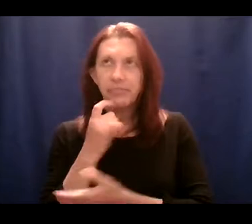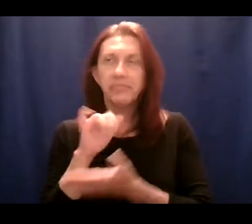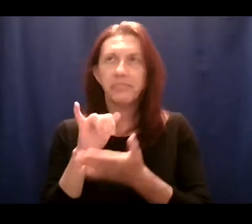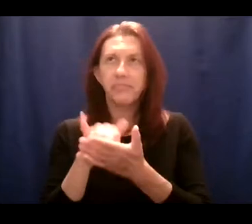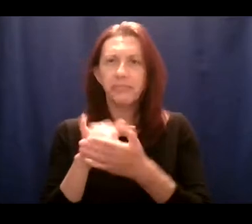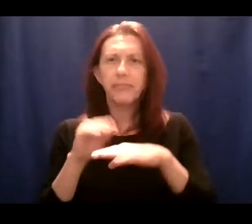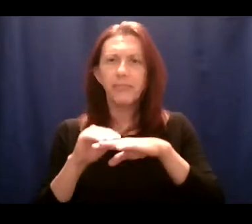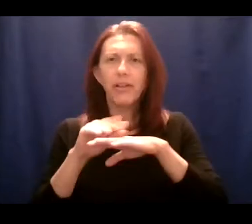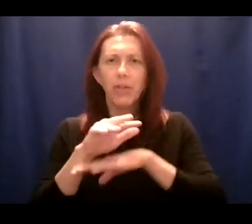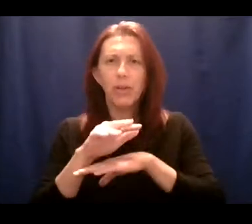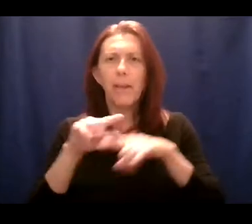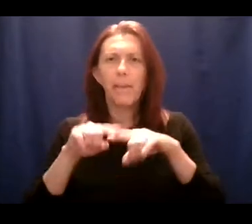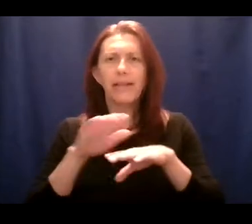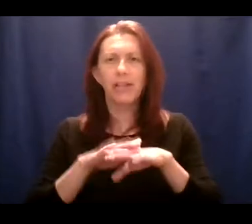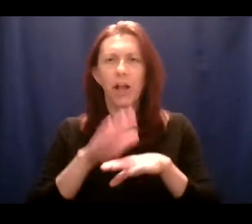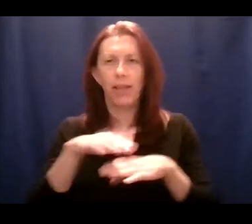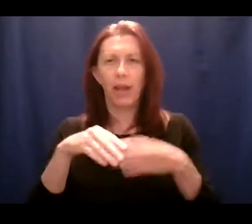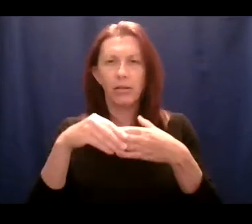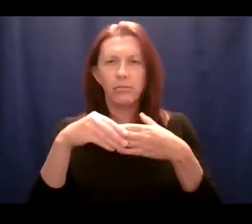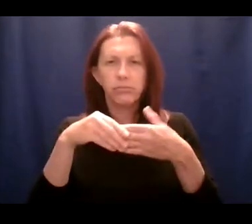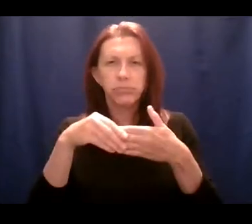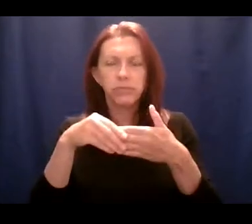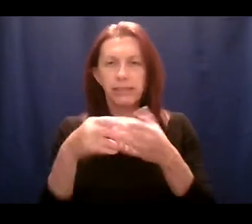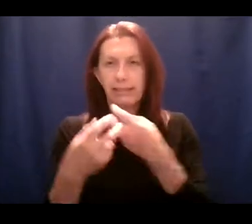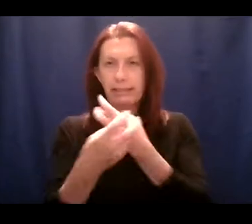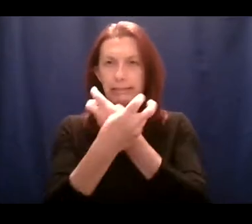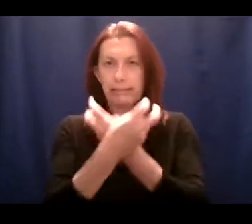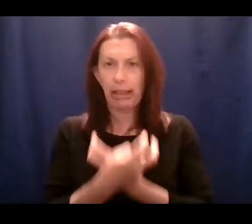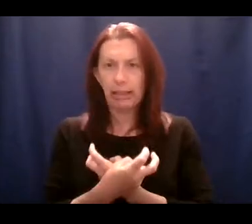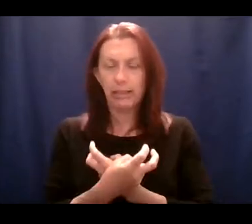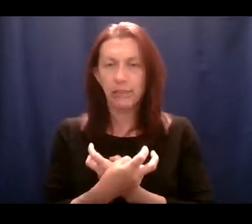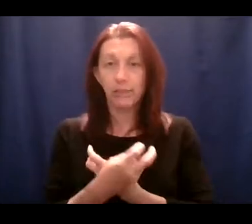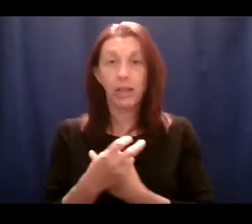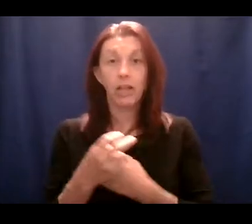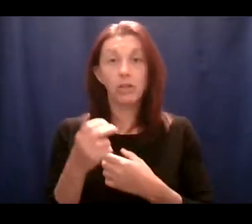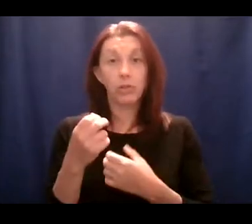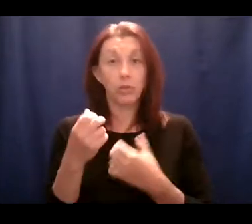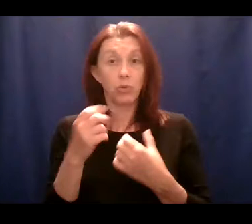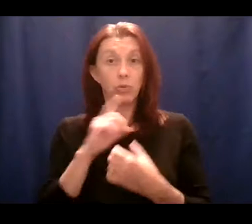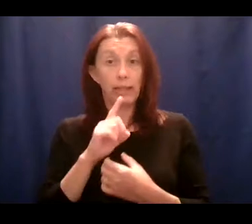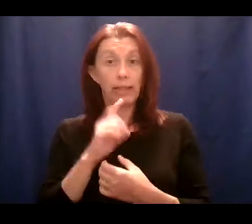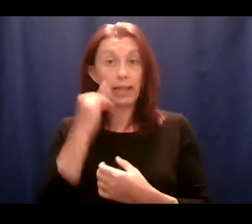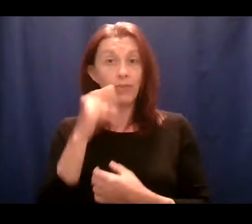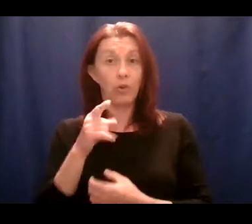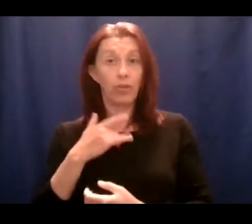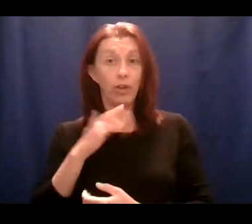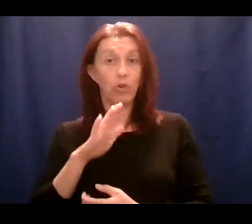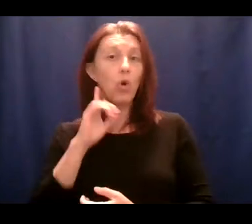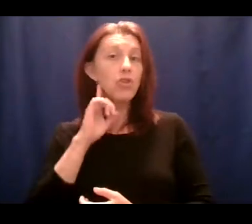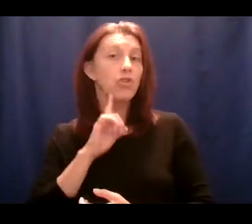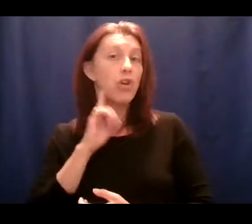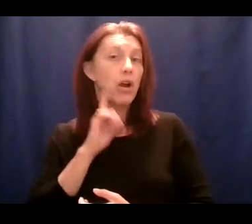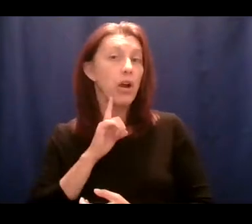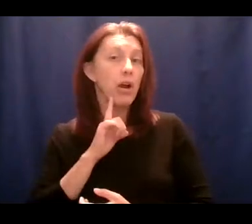that cartilaginous skeleton. And that mainly is because if you feel your jaw right now, our jaw is made of